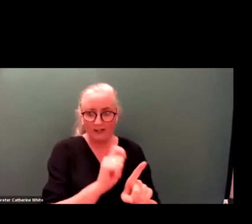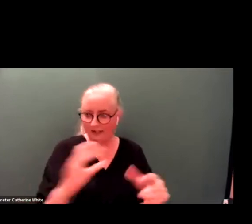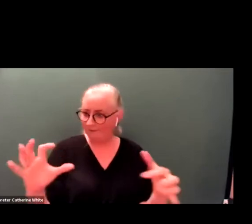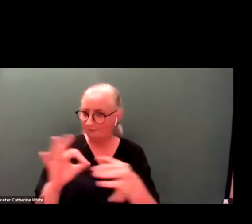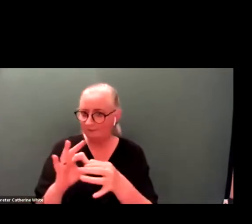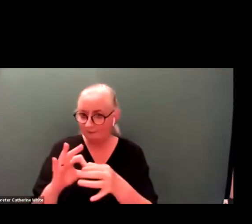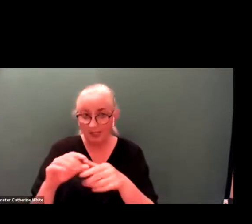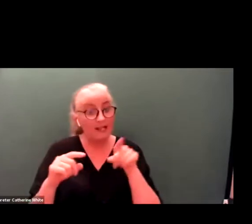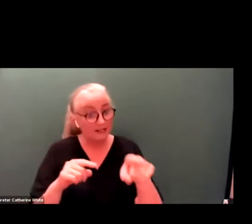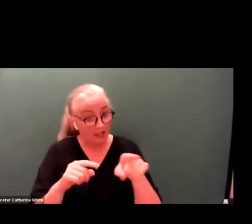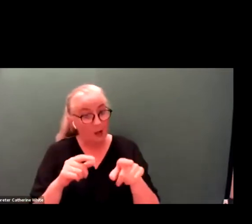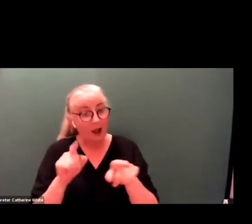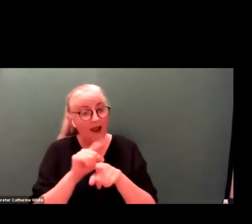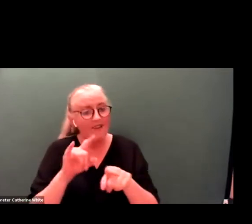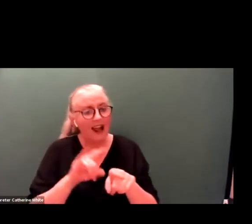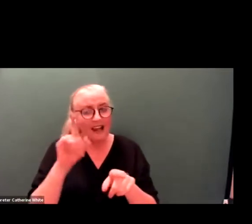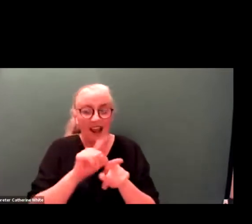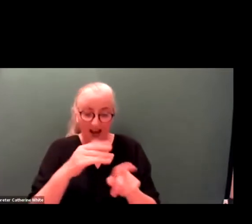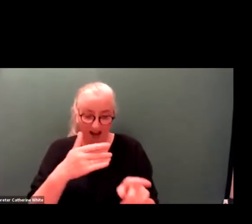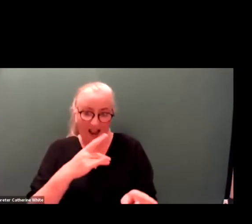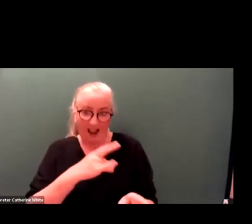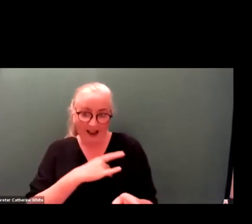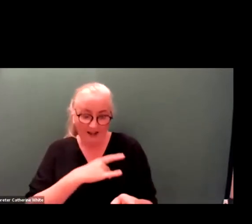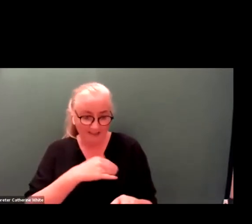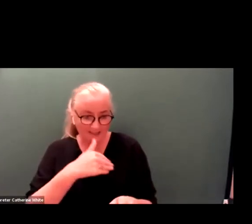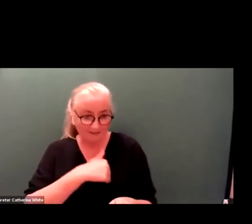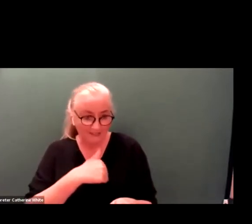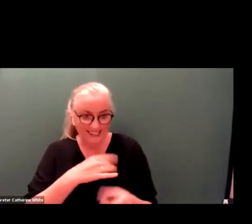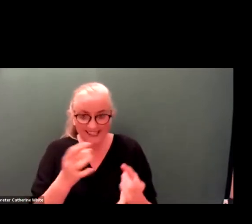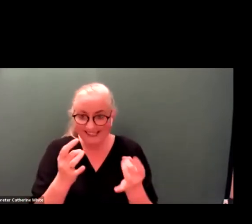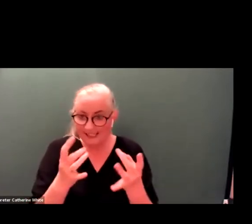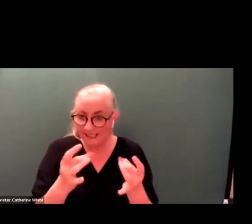resulted in a higher incidence of heart disease and fractures, but it